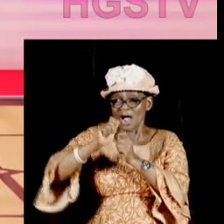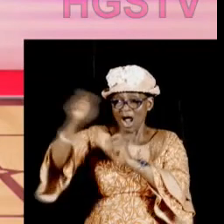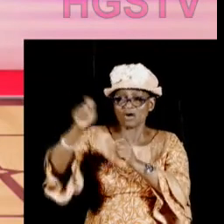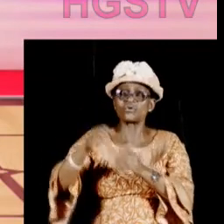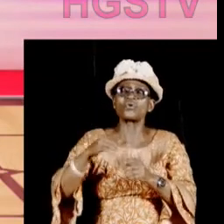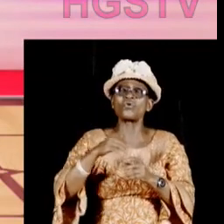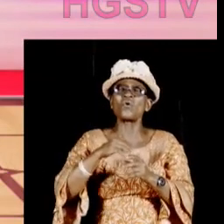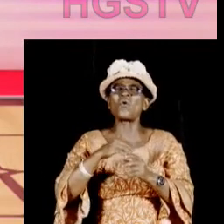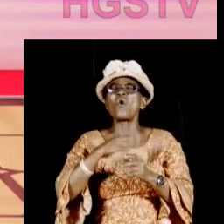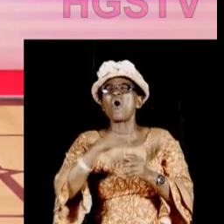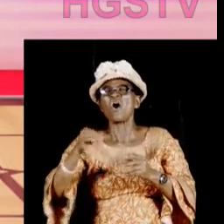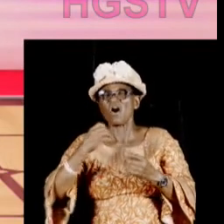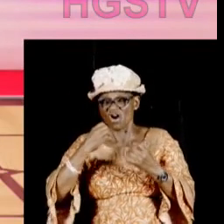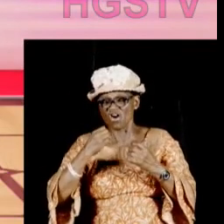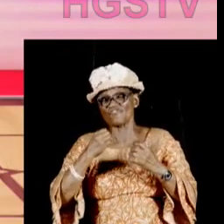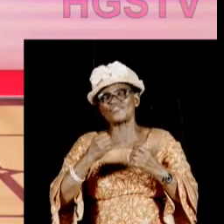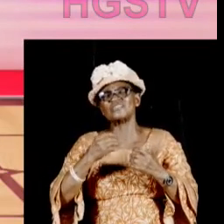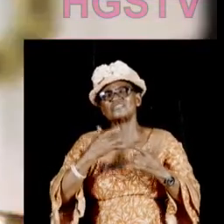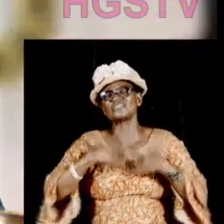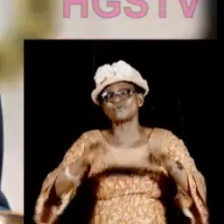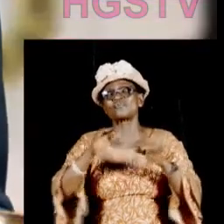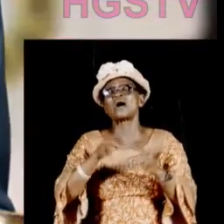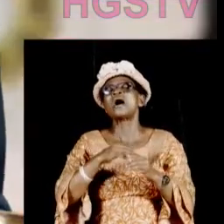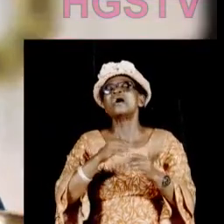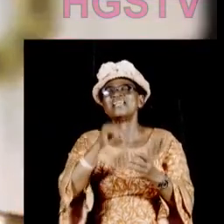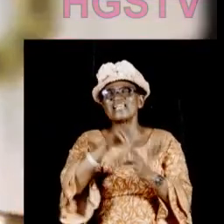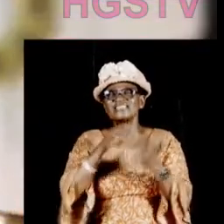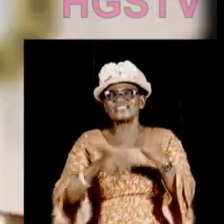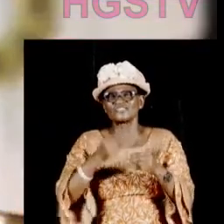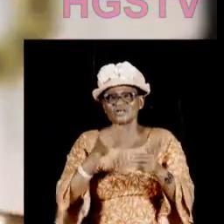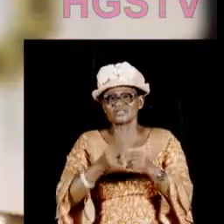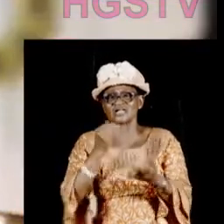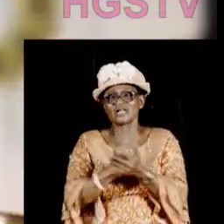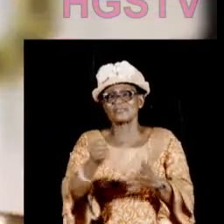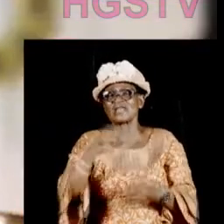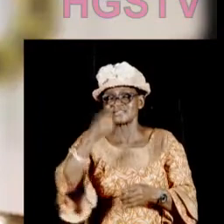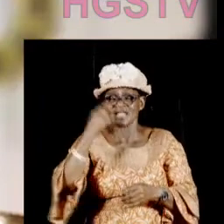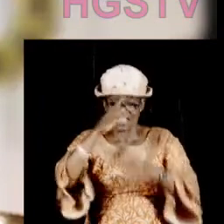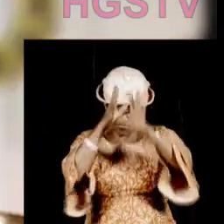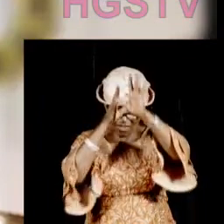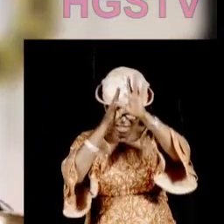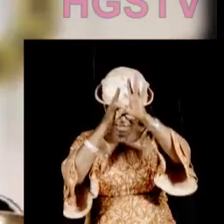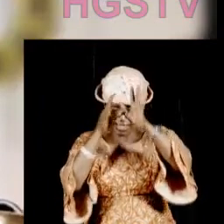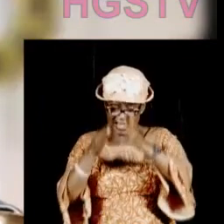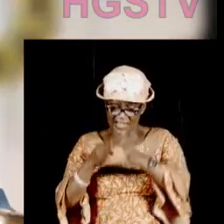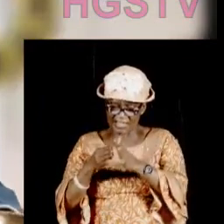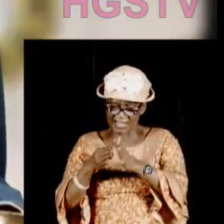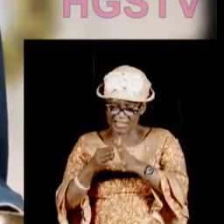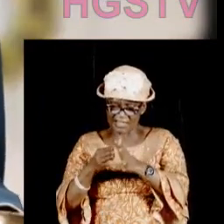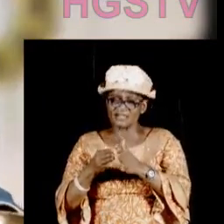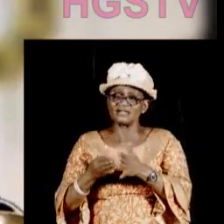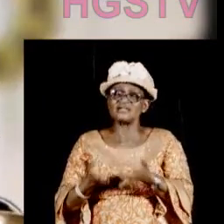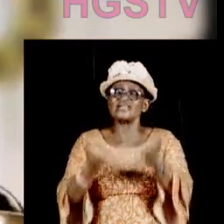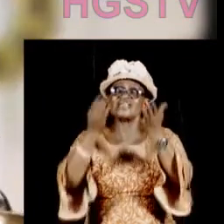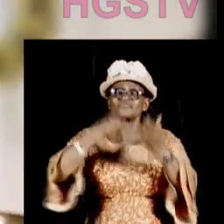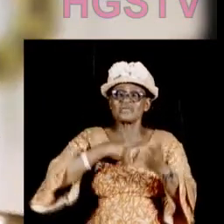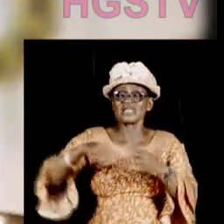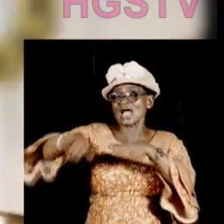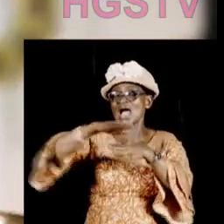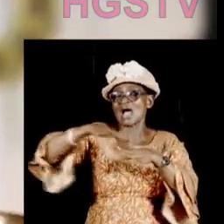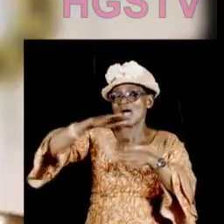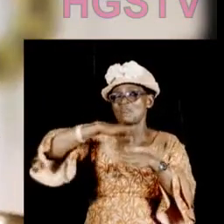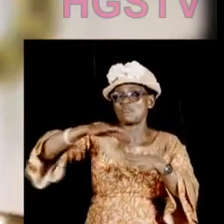and depression in Jesus' name. Amen. Say, Father, lift me above emotional disorder